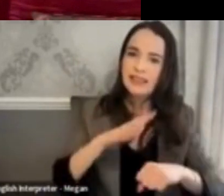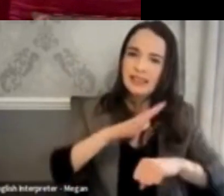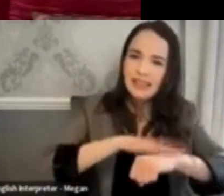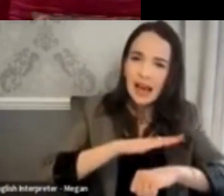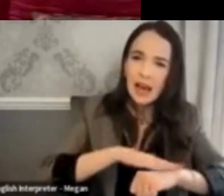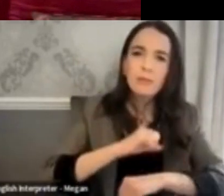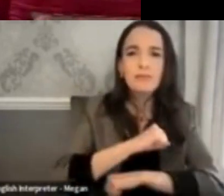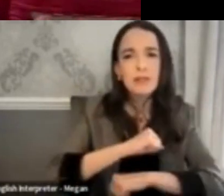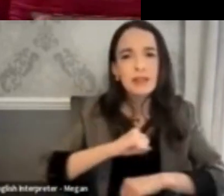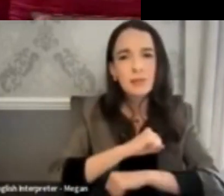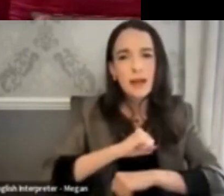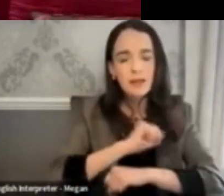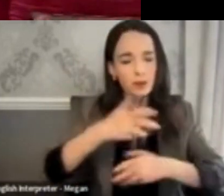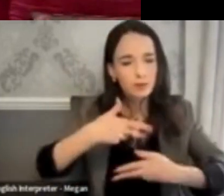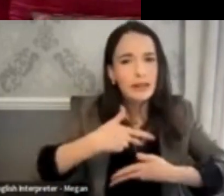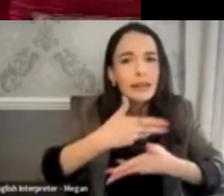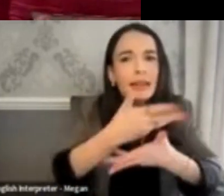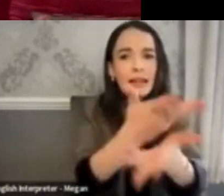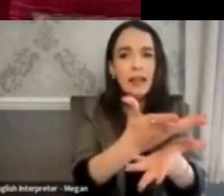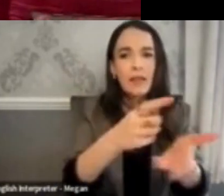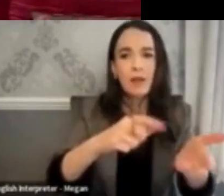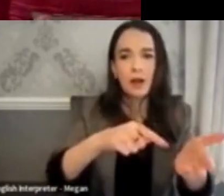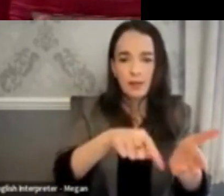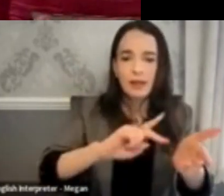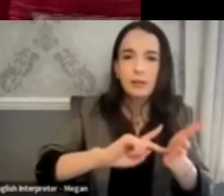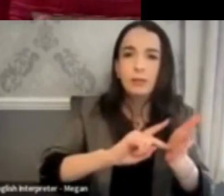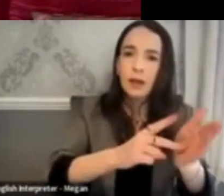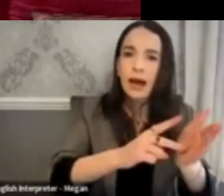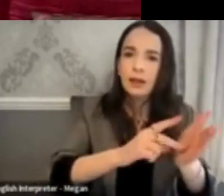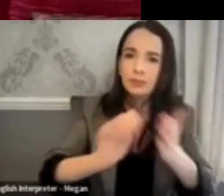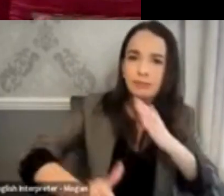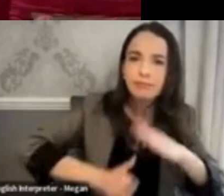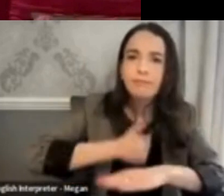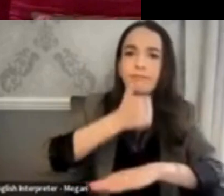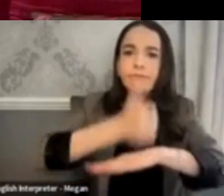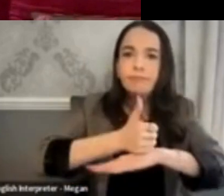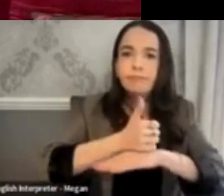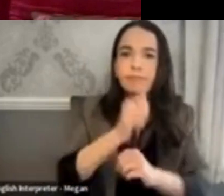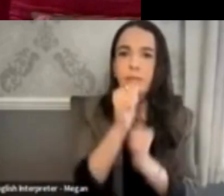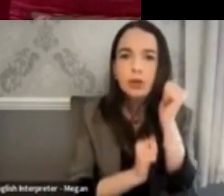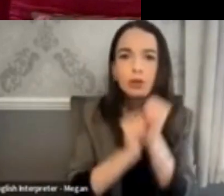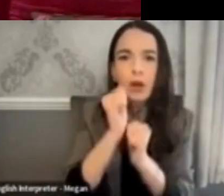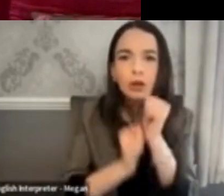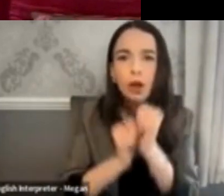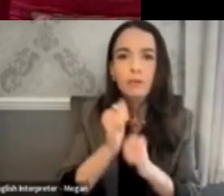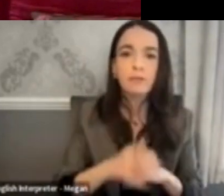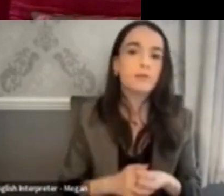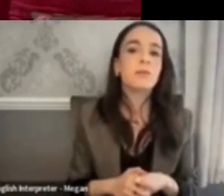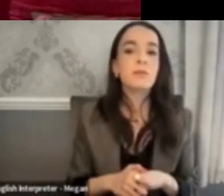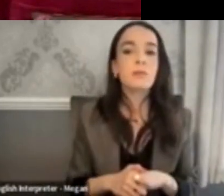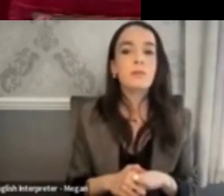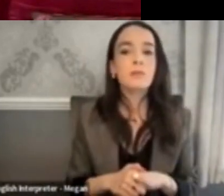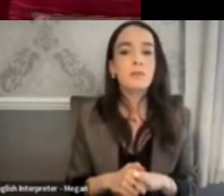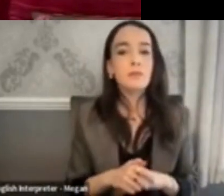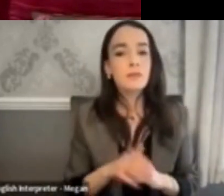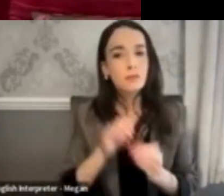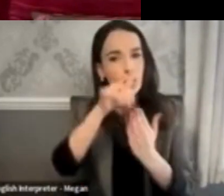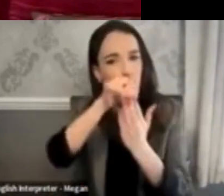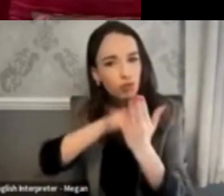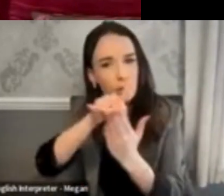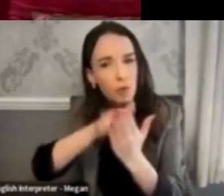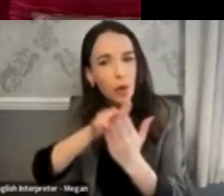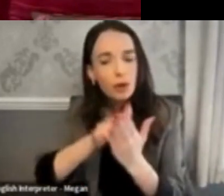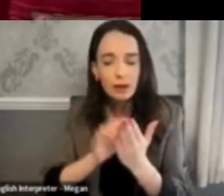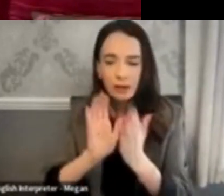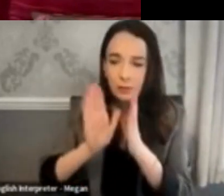Education and to embed the new structure. That reporting needs to be relevant and focused on outcomes